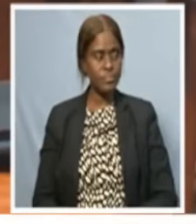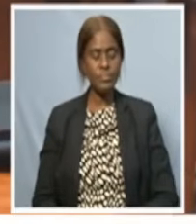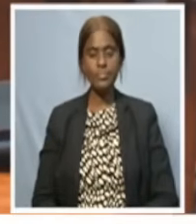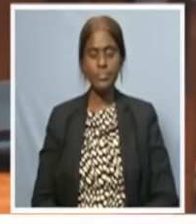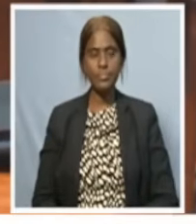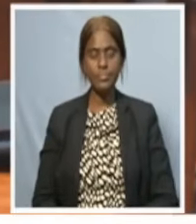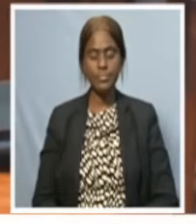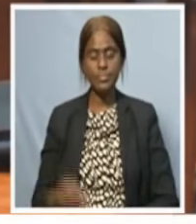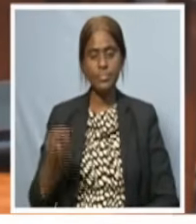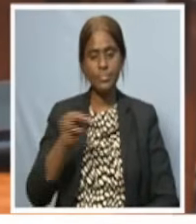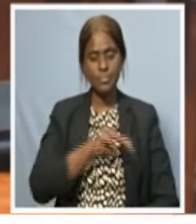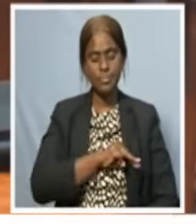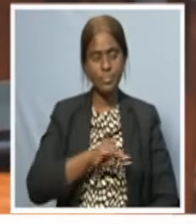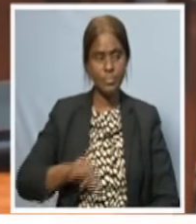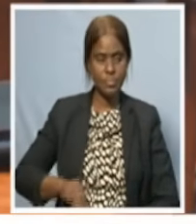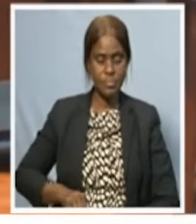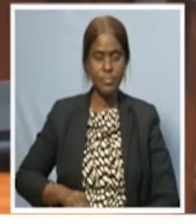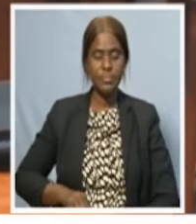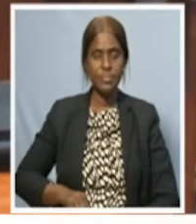The